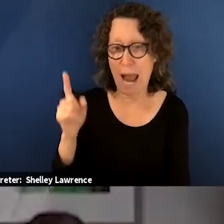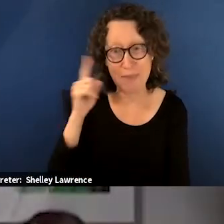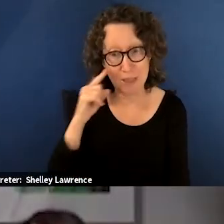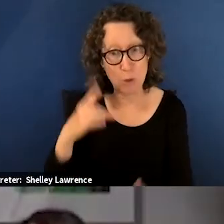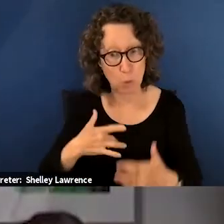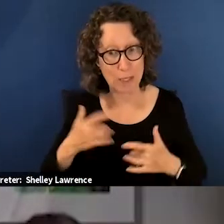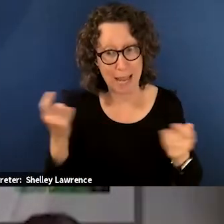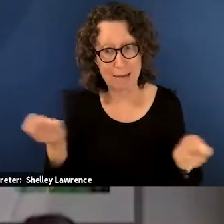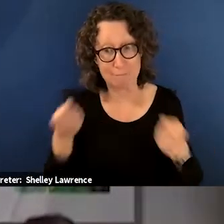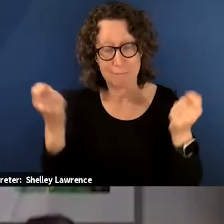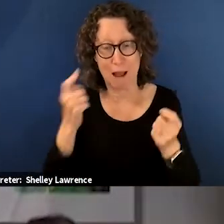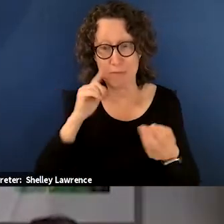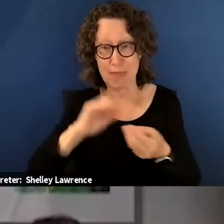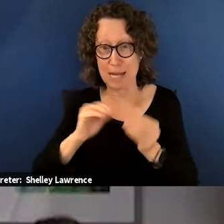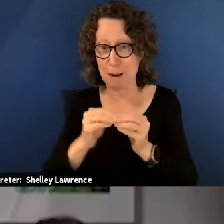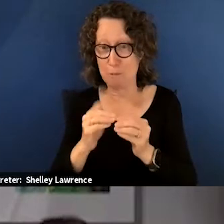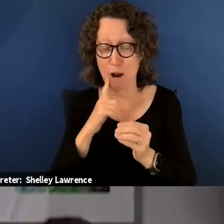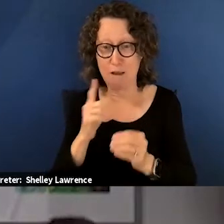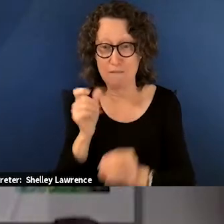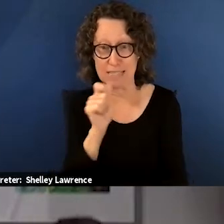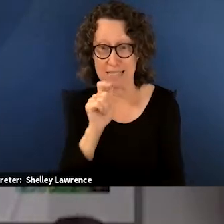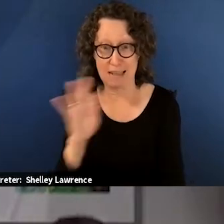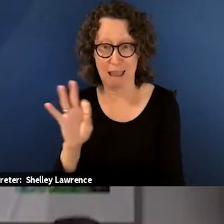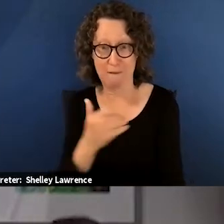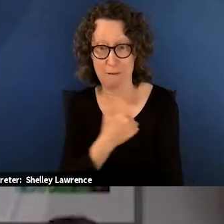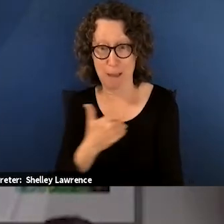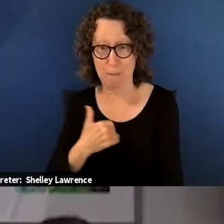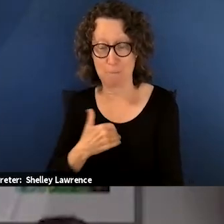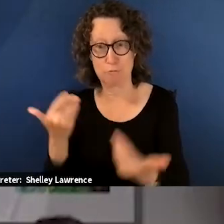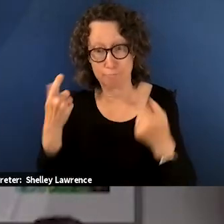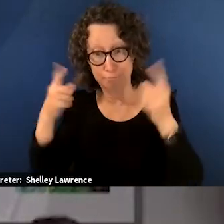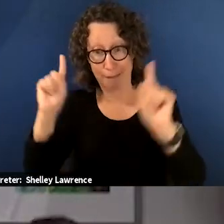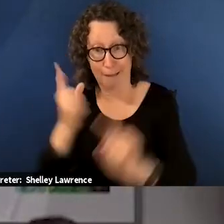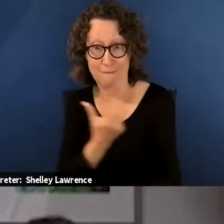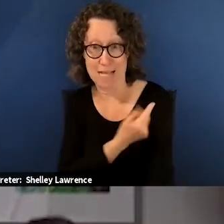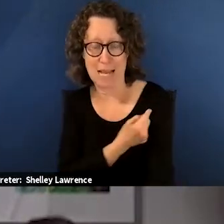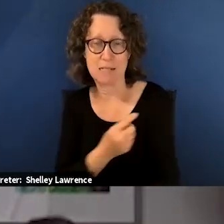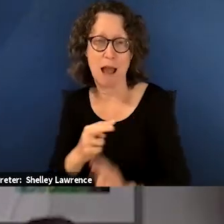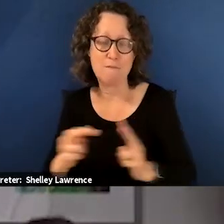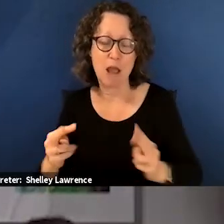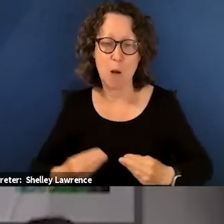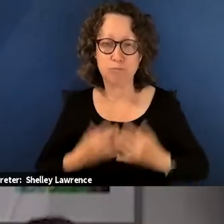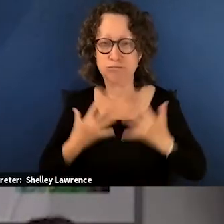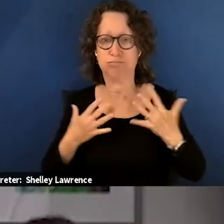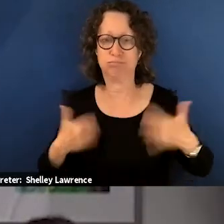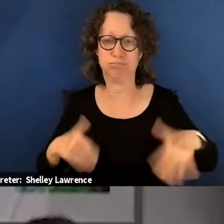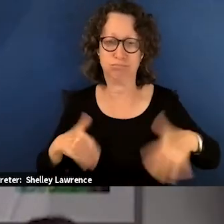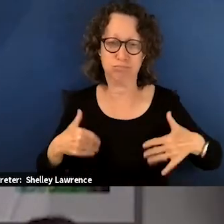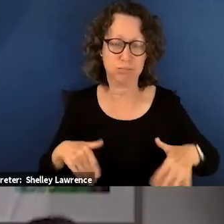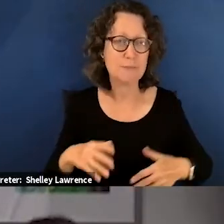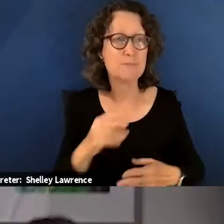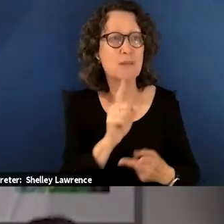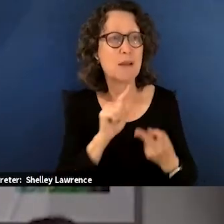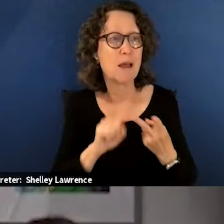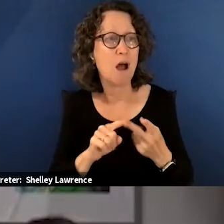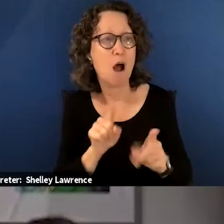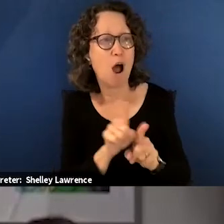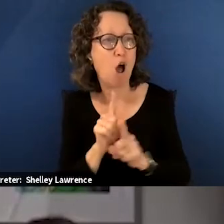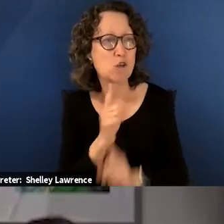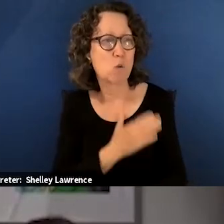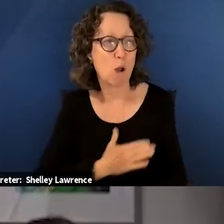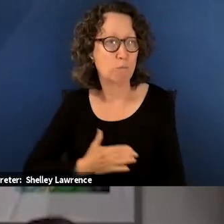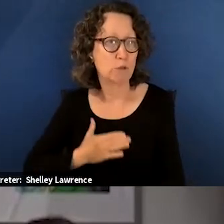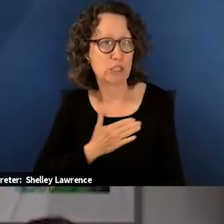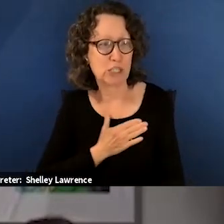celebration of the rising number of staff members that are vaccinated. I'm very cheered to hear that. I also greatly